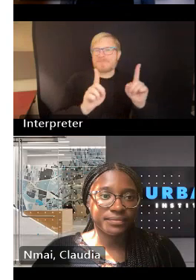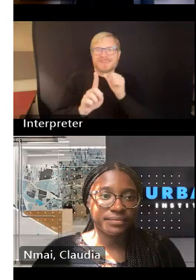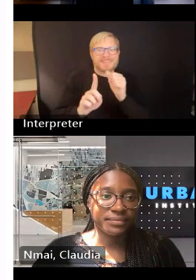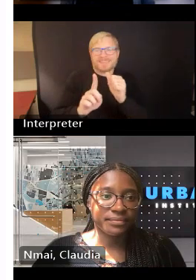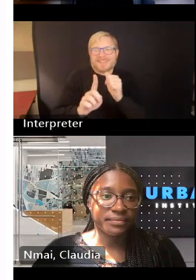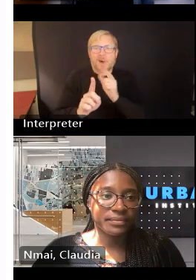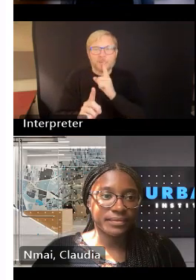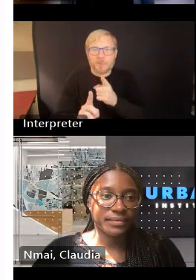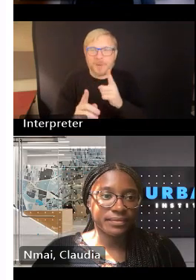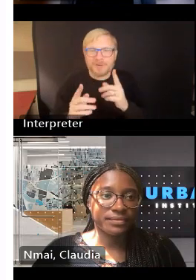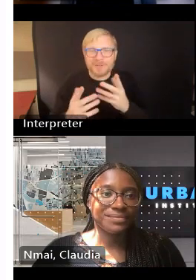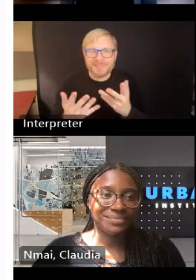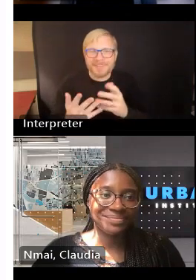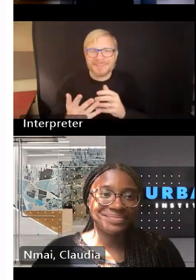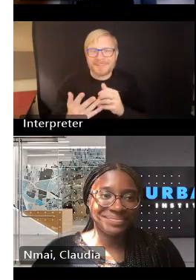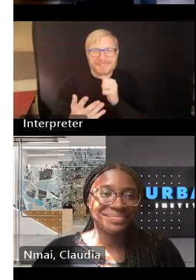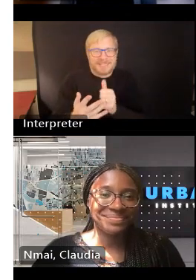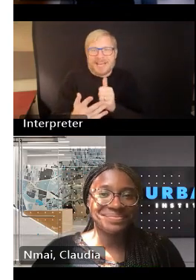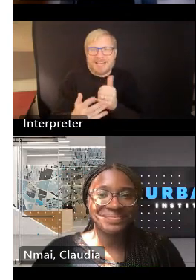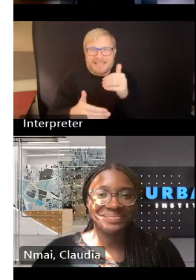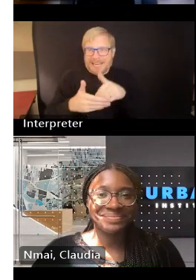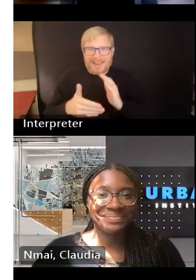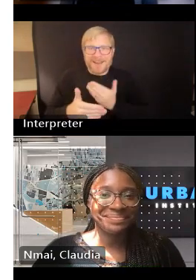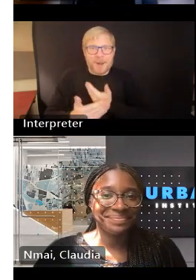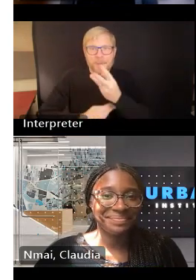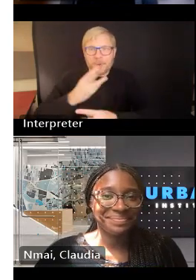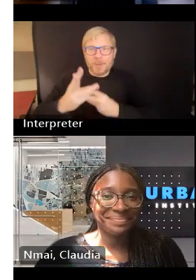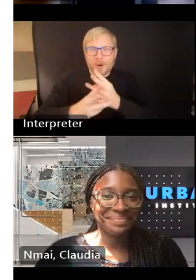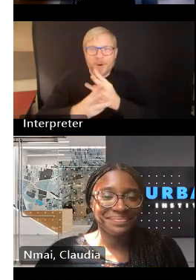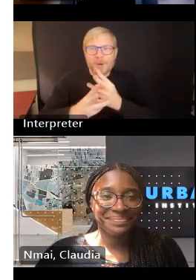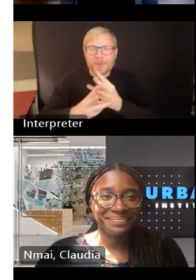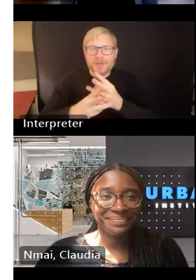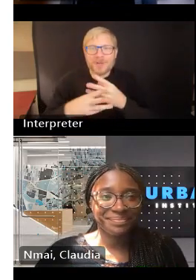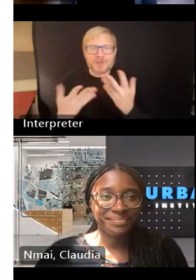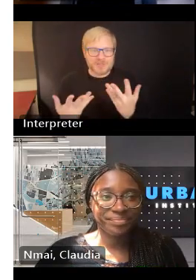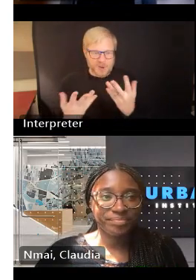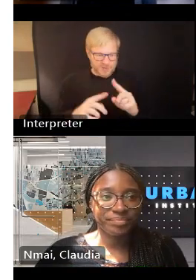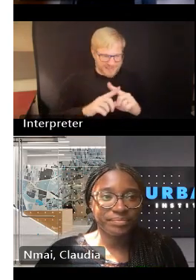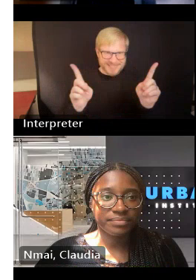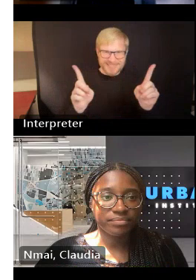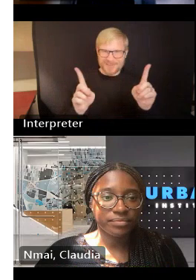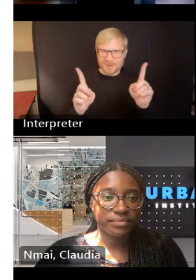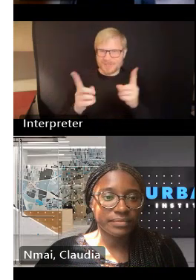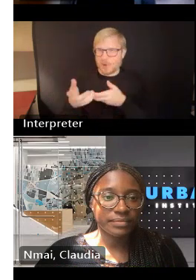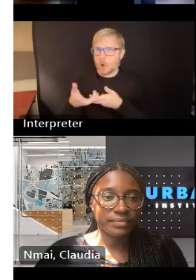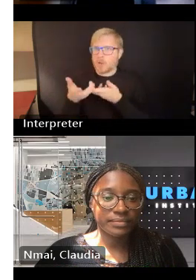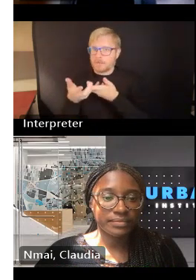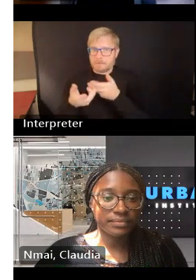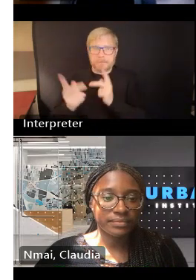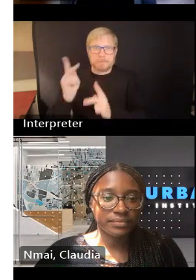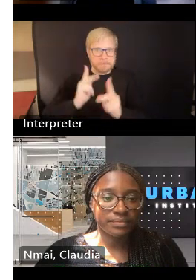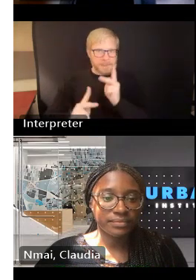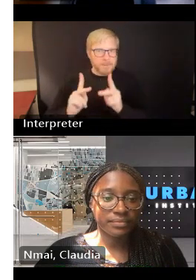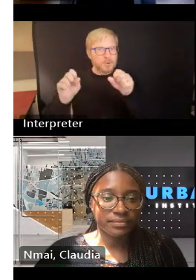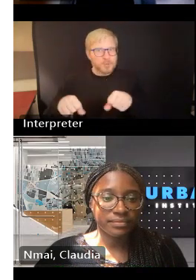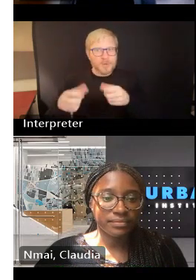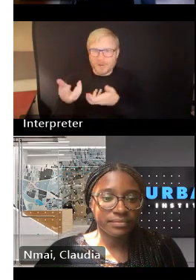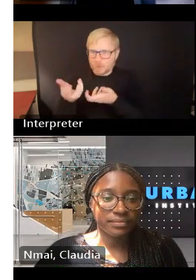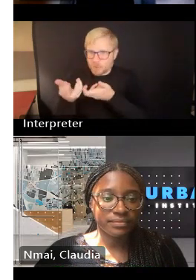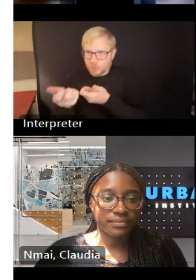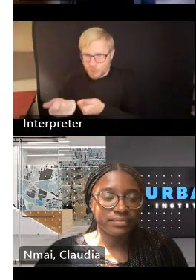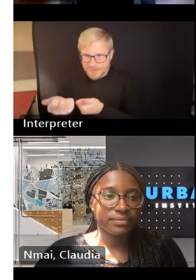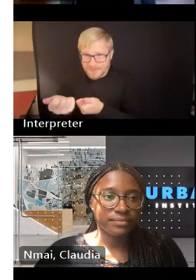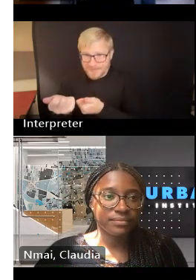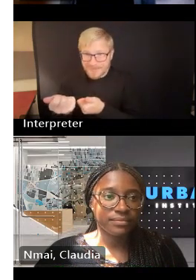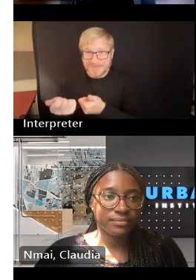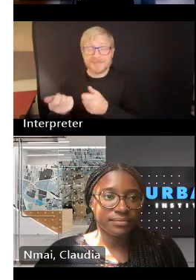know that, it seems. And so the difference between like trusted friends and family, that type of engagement,